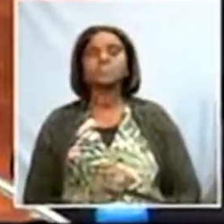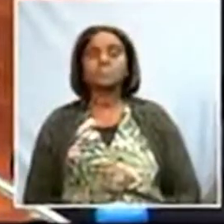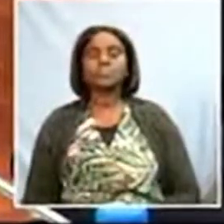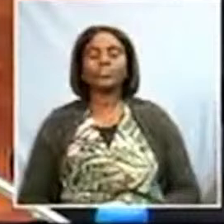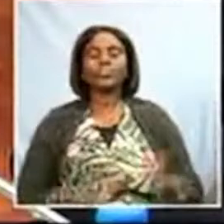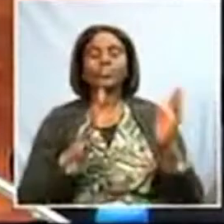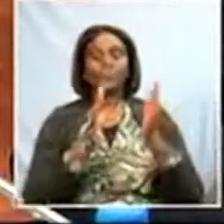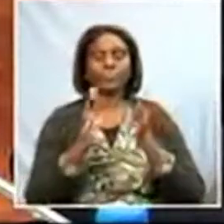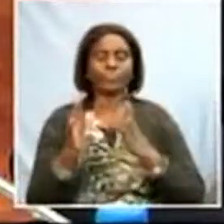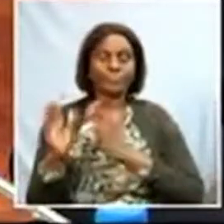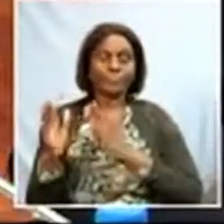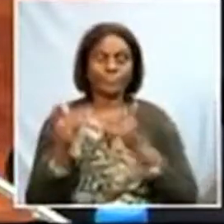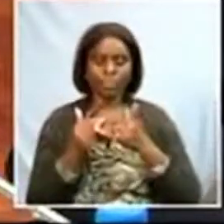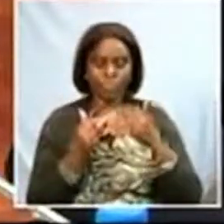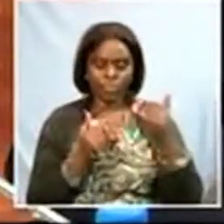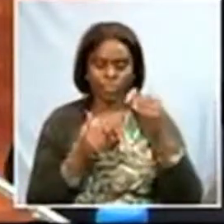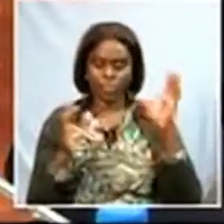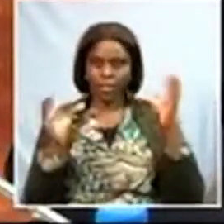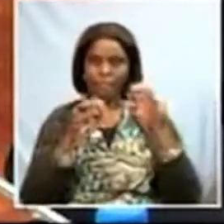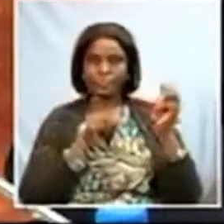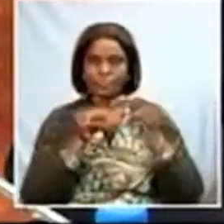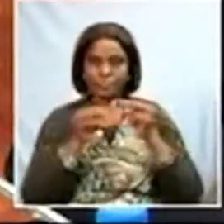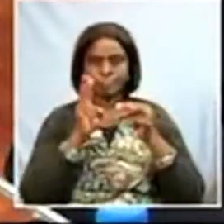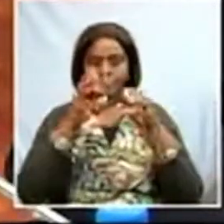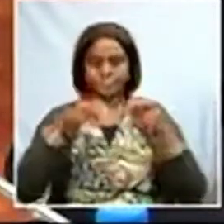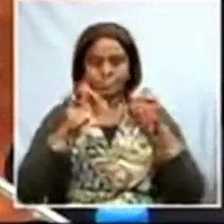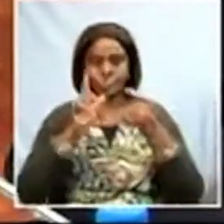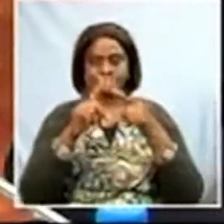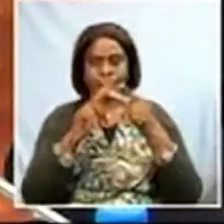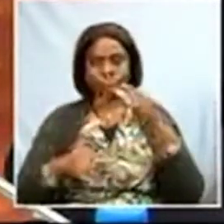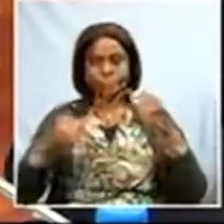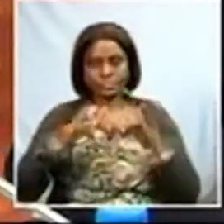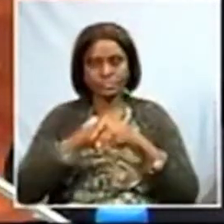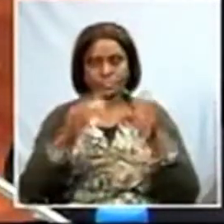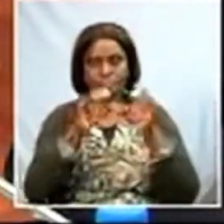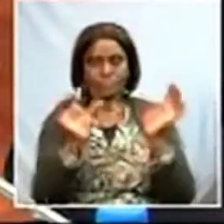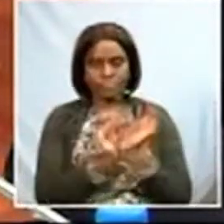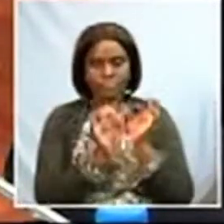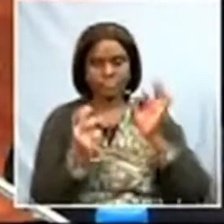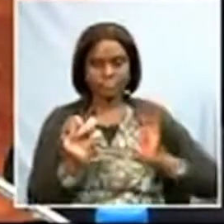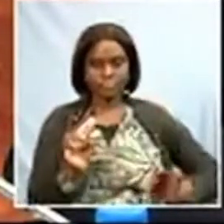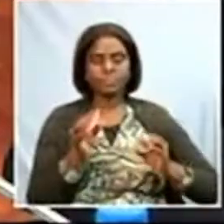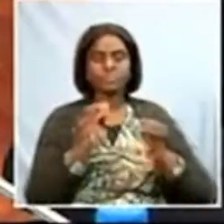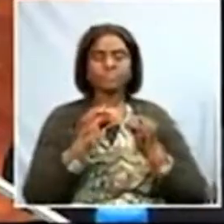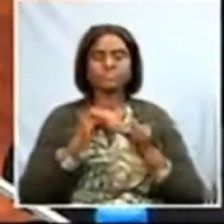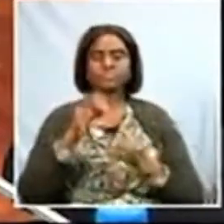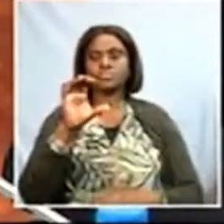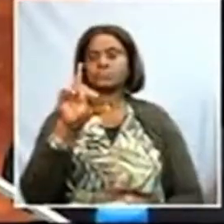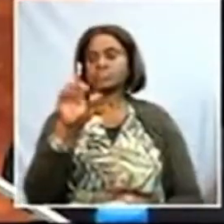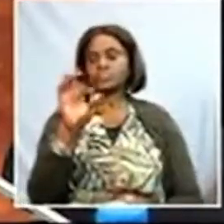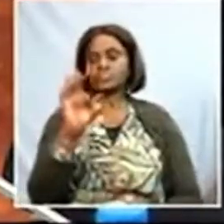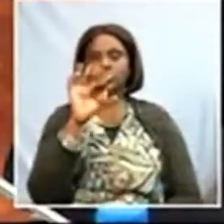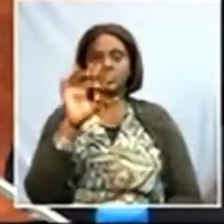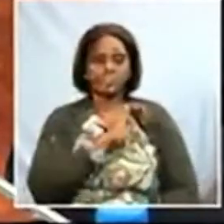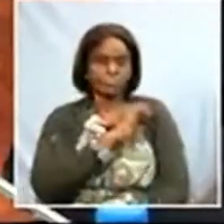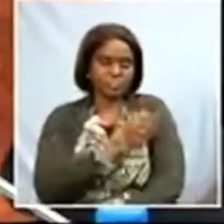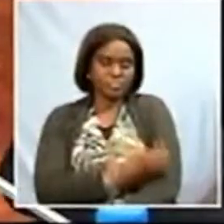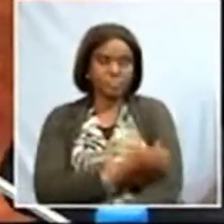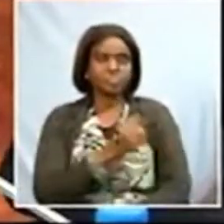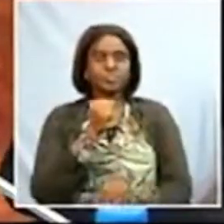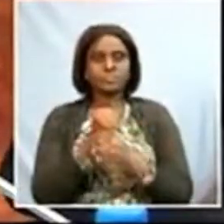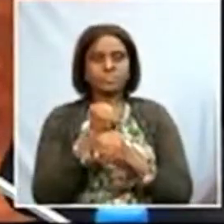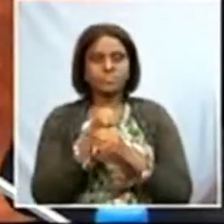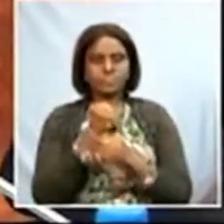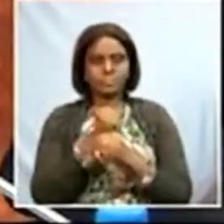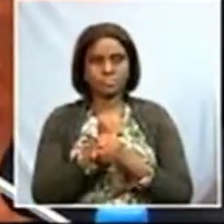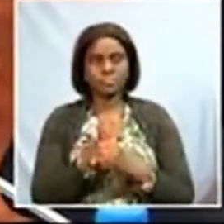Remedial measure. Going forward, council management will continue to engage constituents on the benefits of CDF empowerment initiatives.